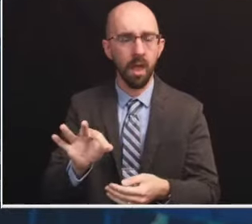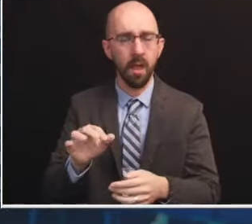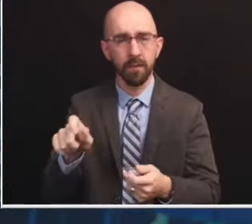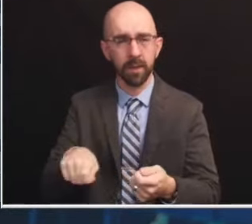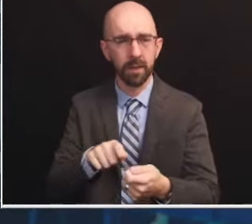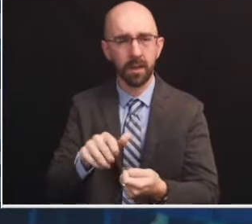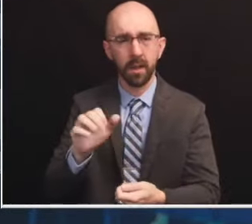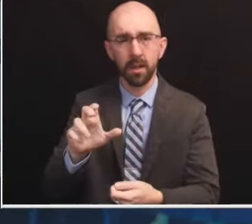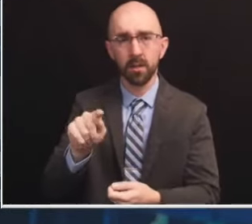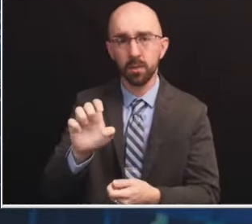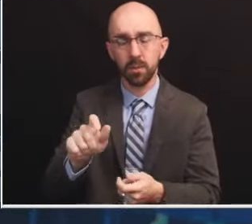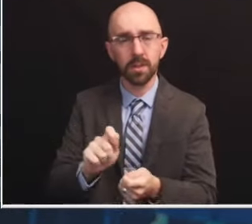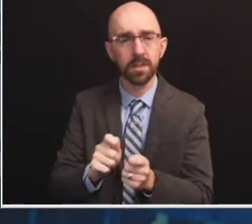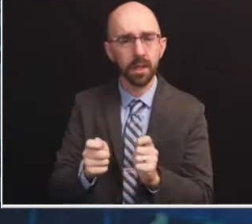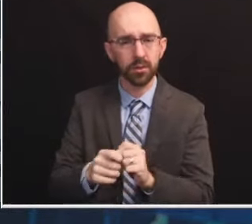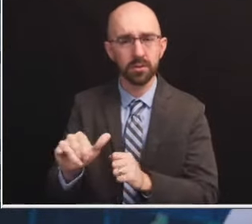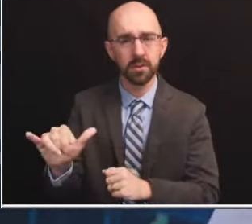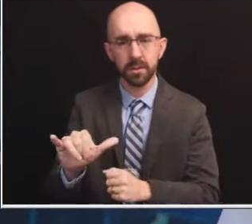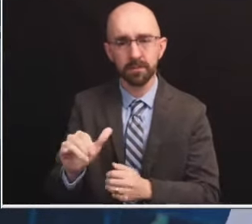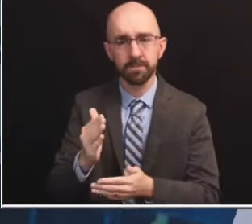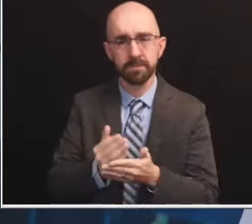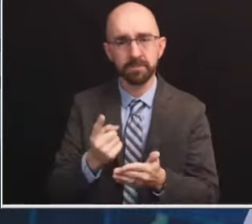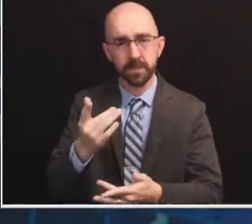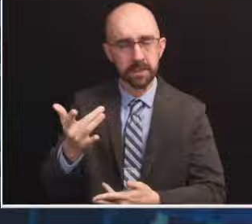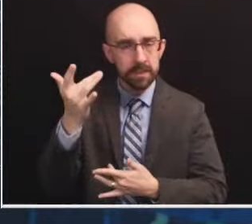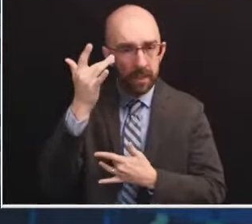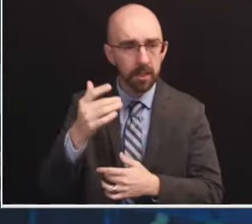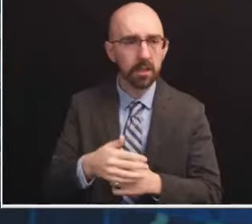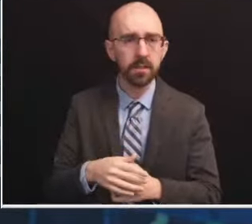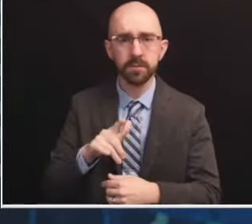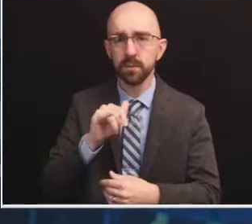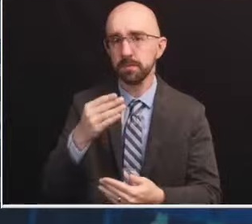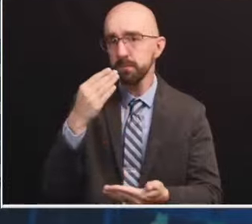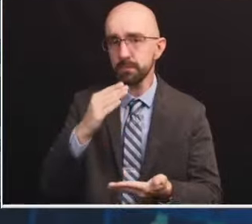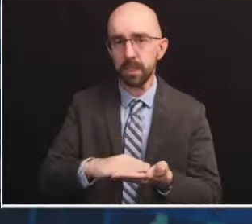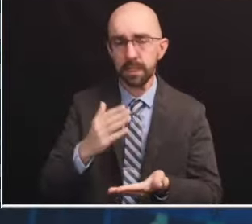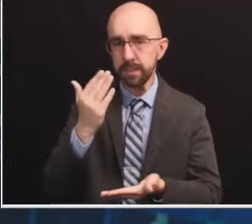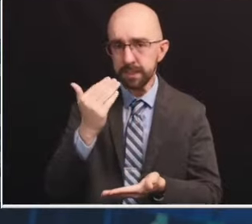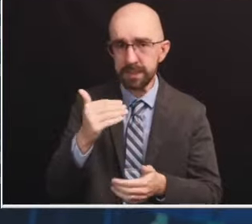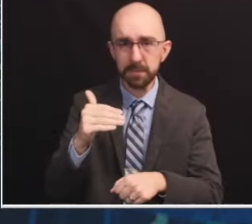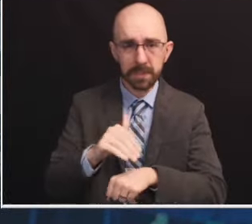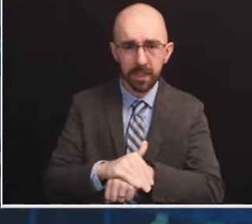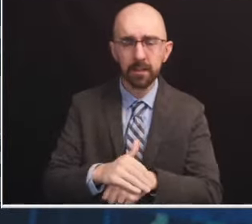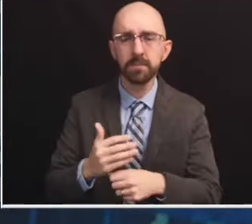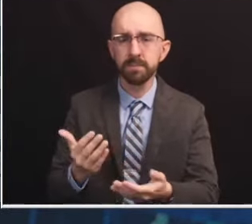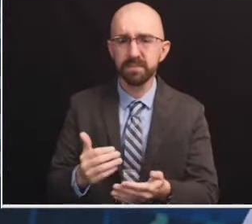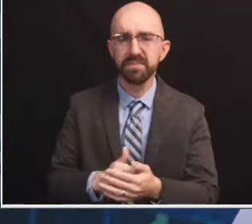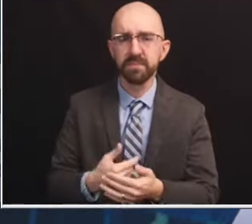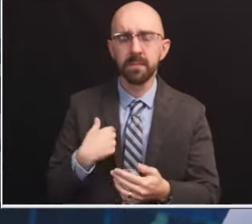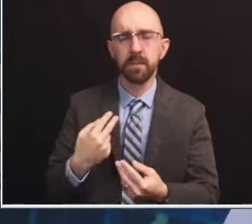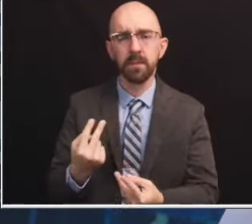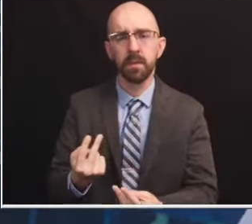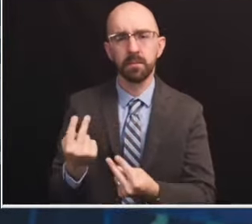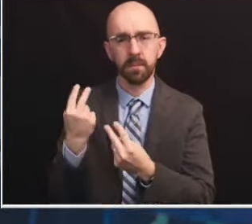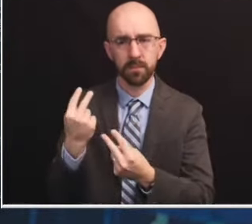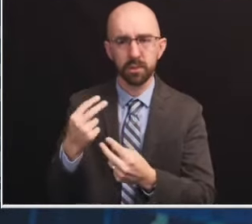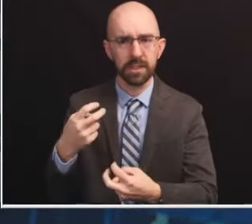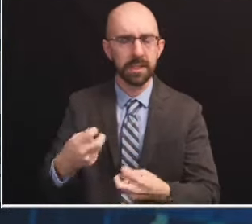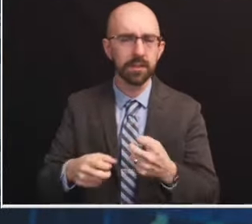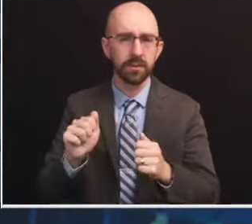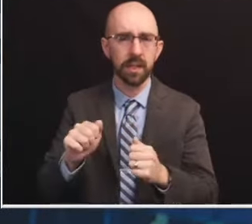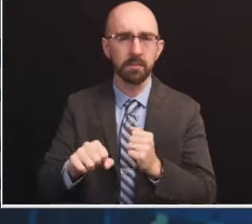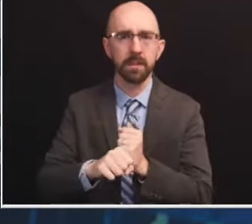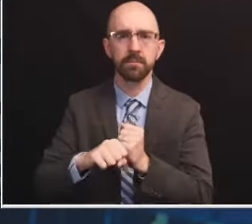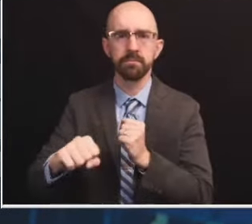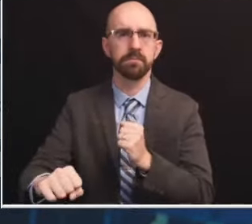things like somebody gets a little sick or has a really bad night's sleep or something like that. If they're having memory issues, those can be accentuated